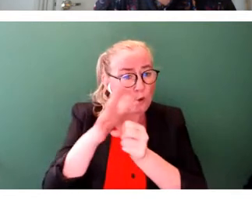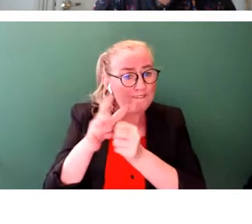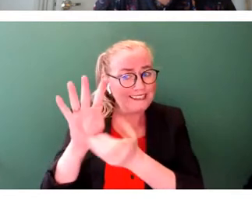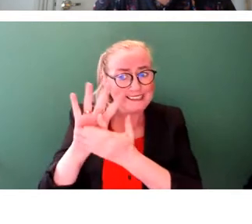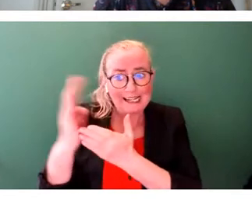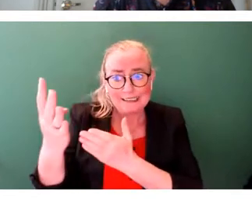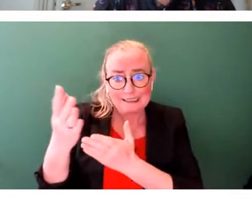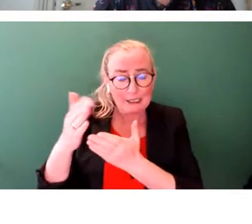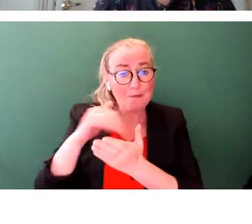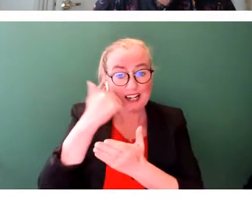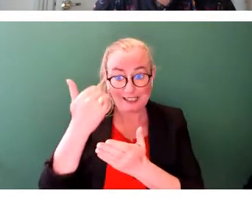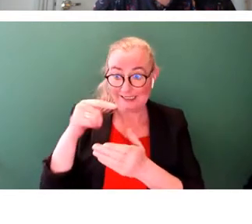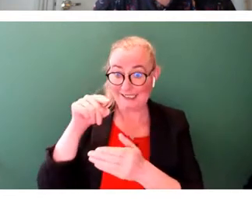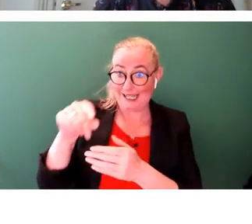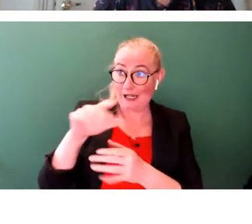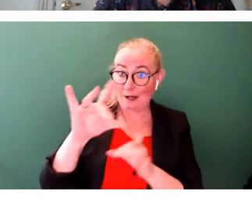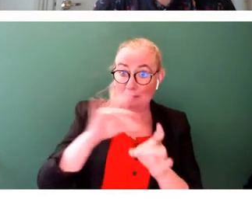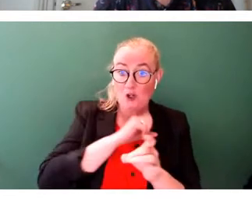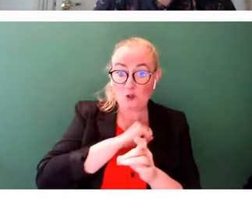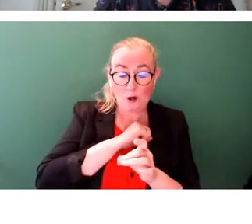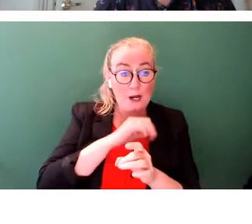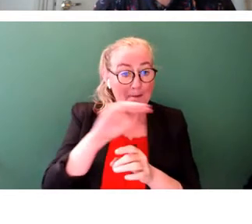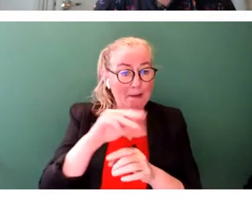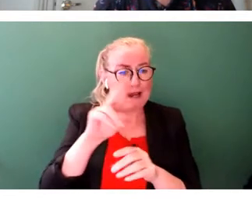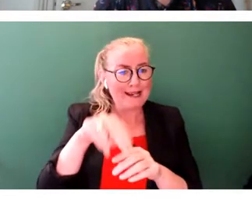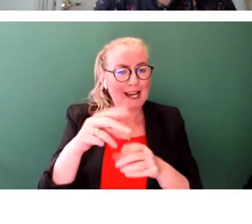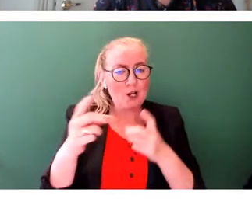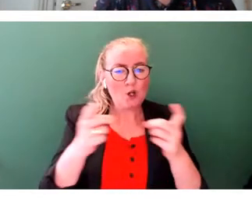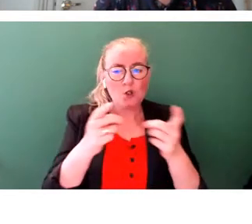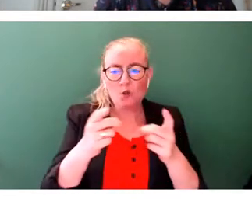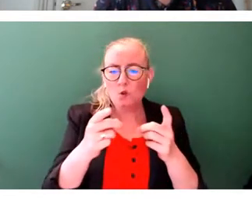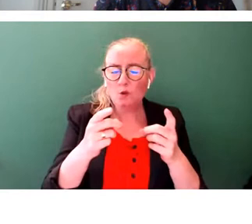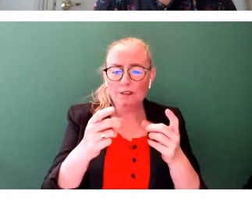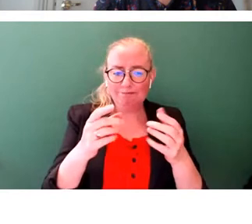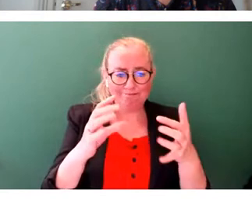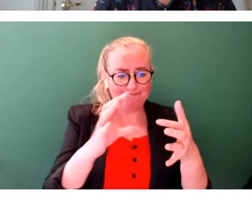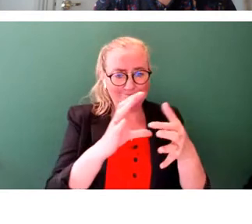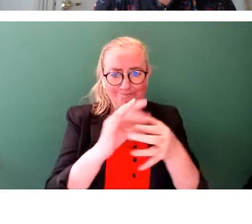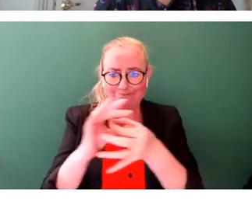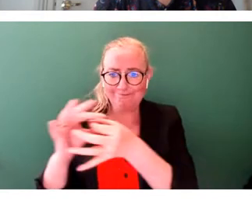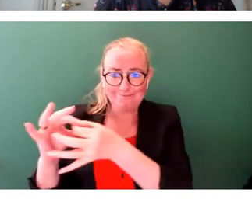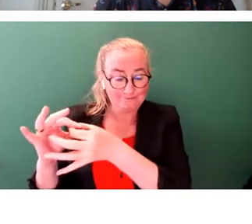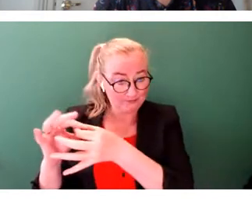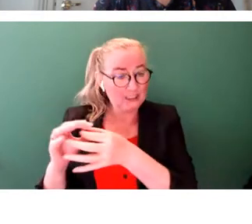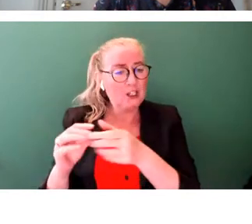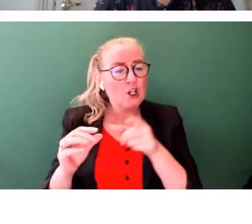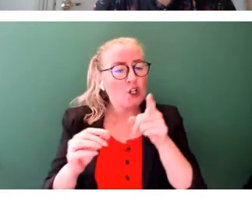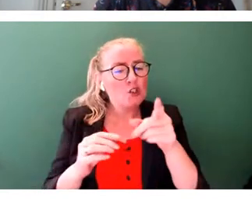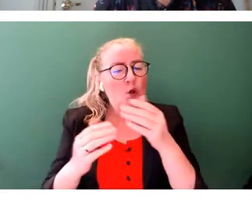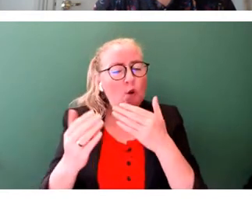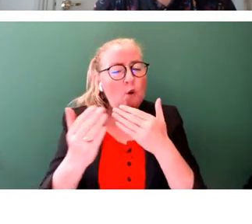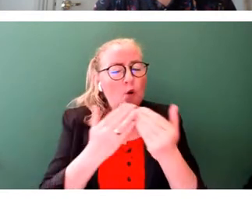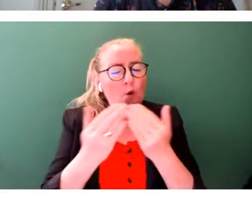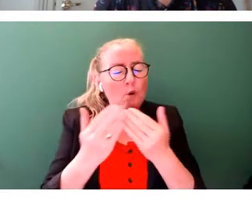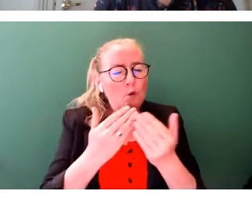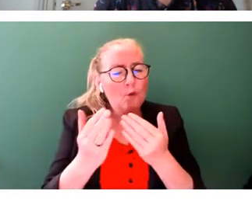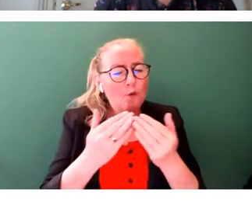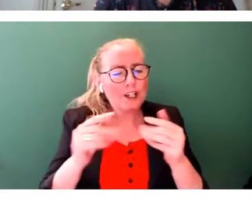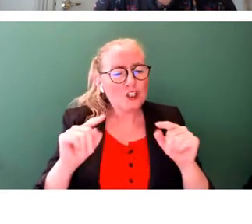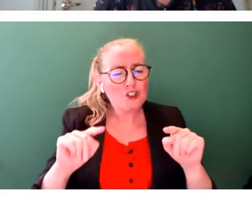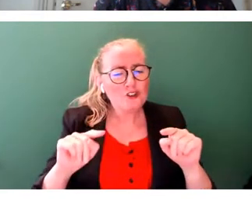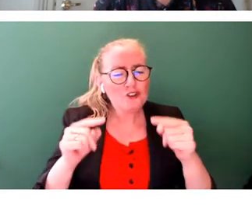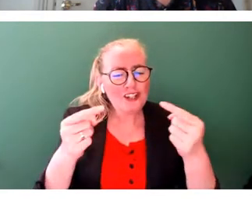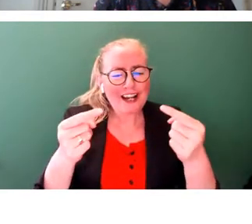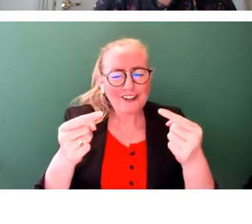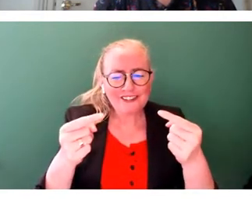it's enabled people to do that virtually. What challenges has that posed, though, or